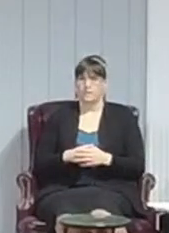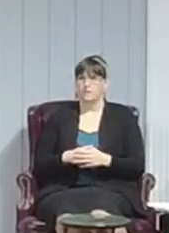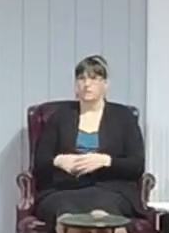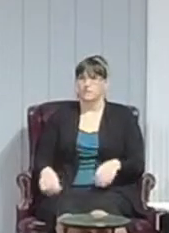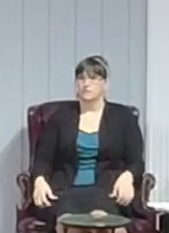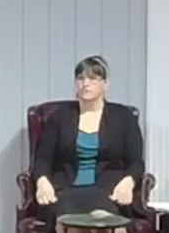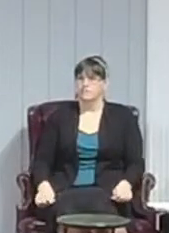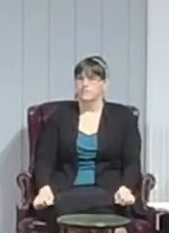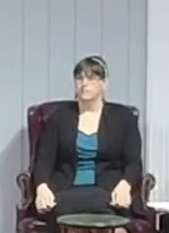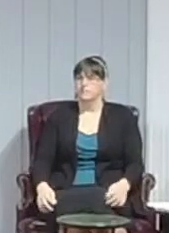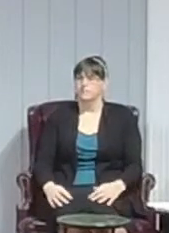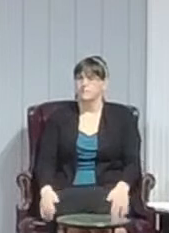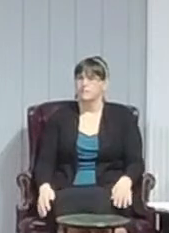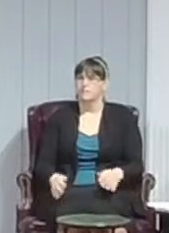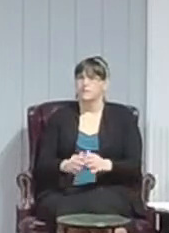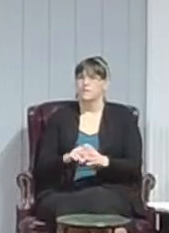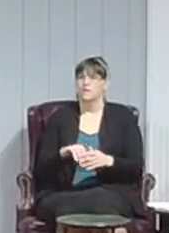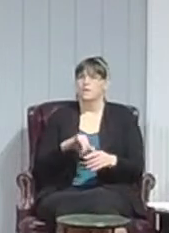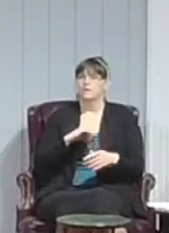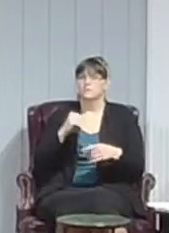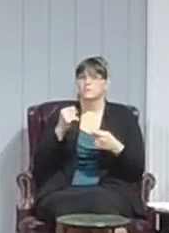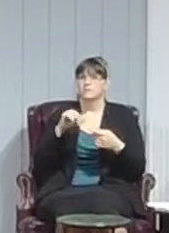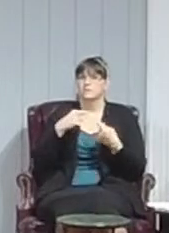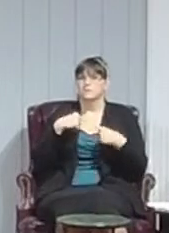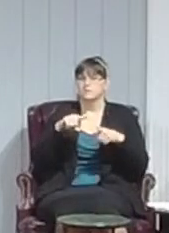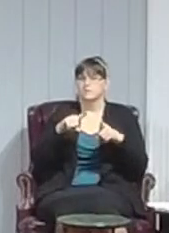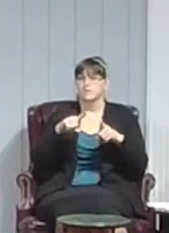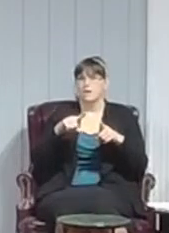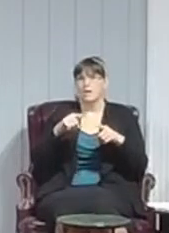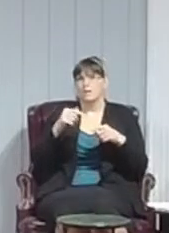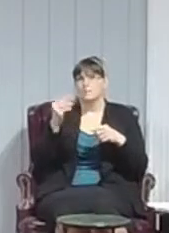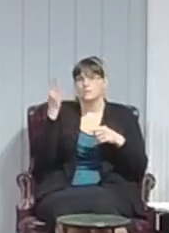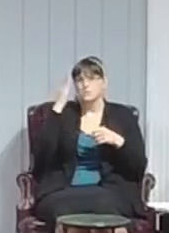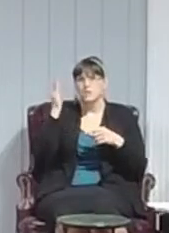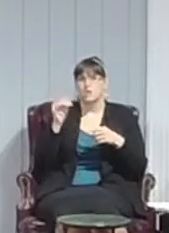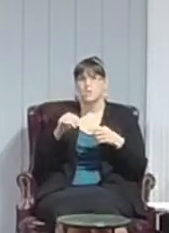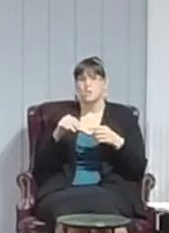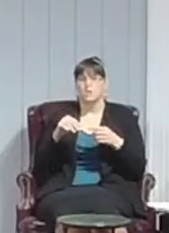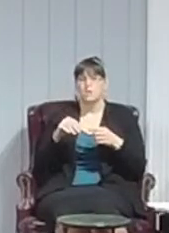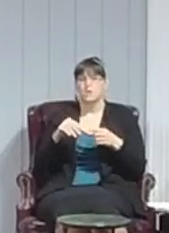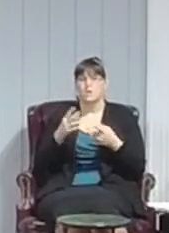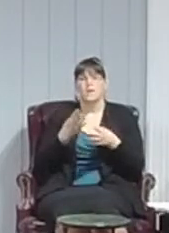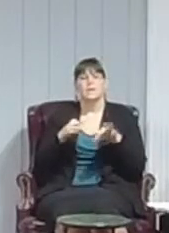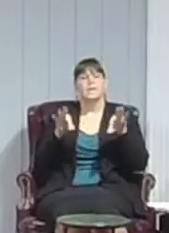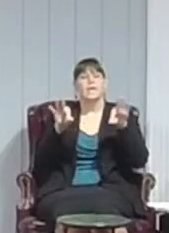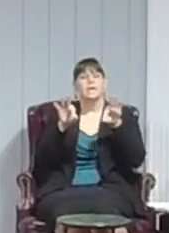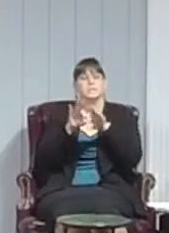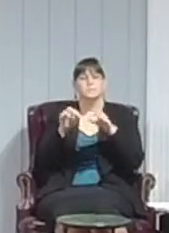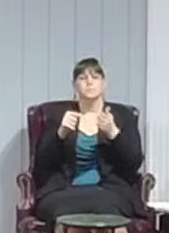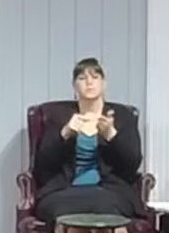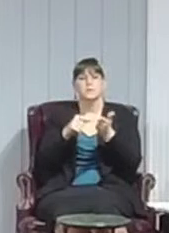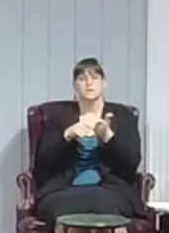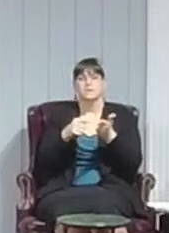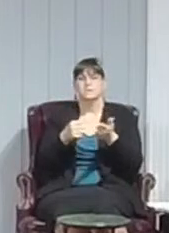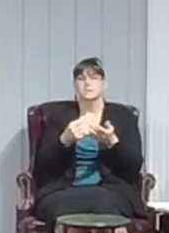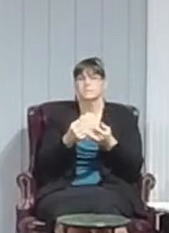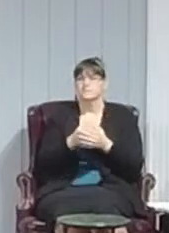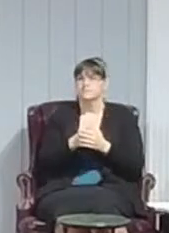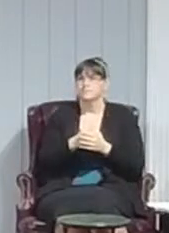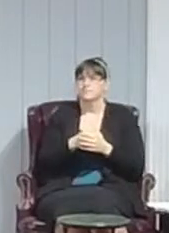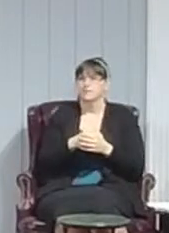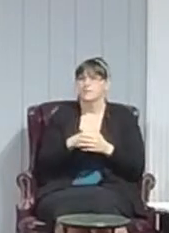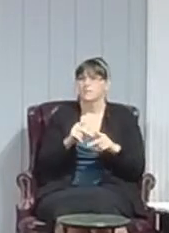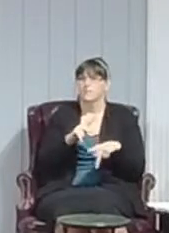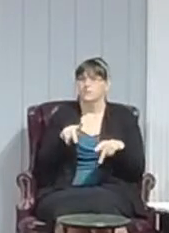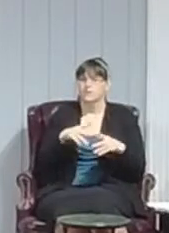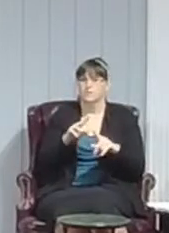I happen to know an expert in this field, I thought about seeing if I could get some expert opinion on this definition. This